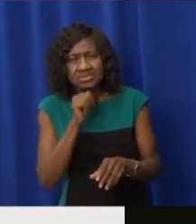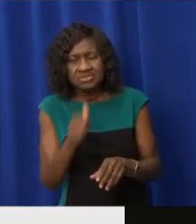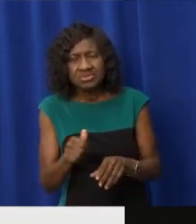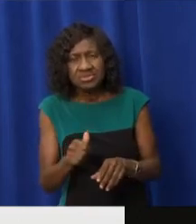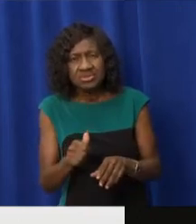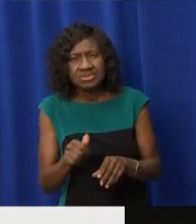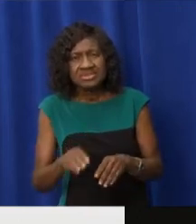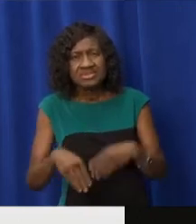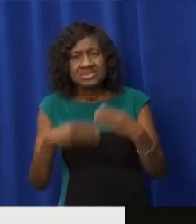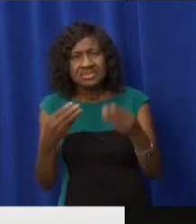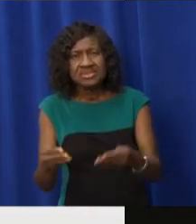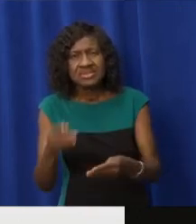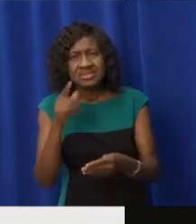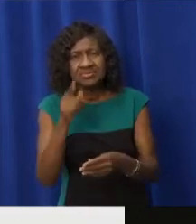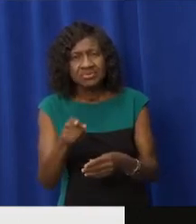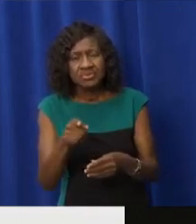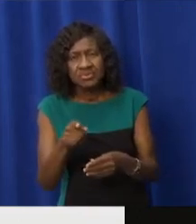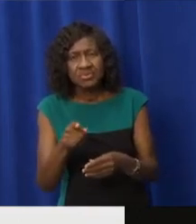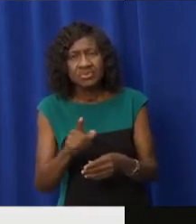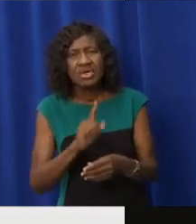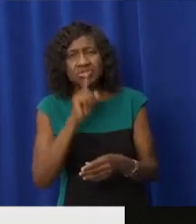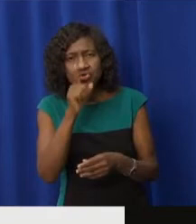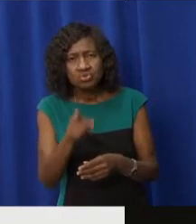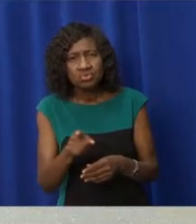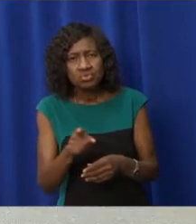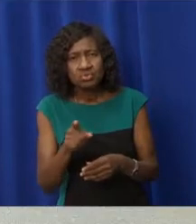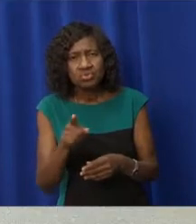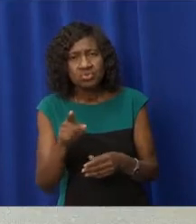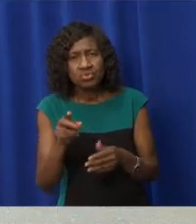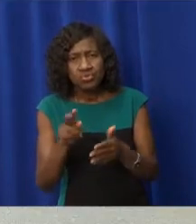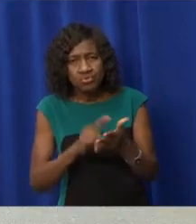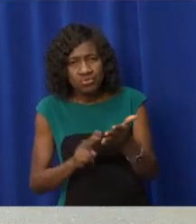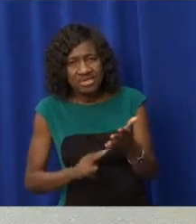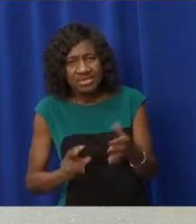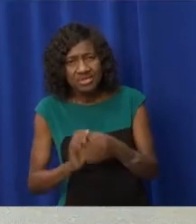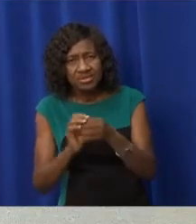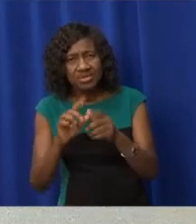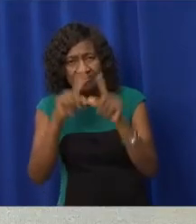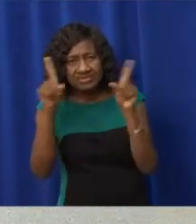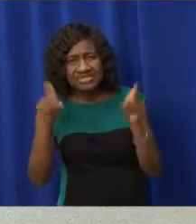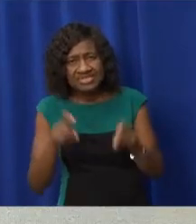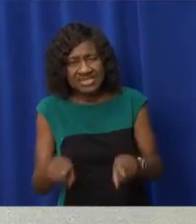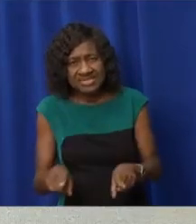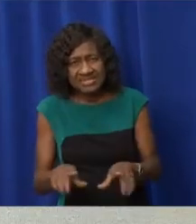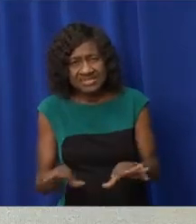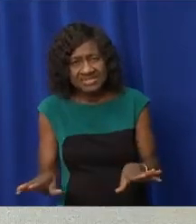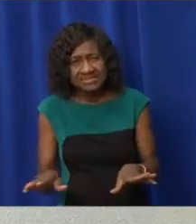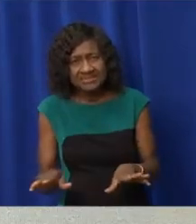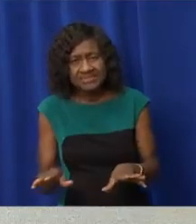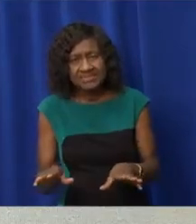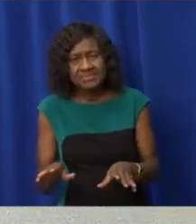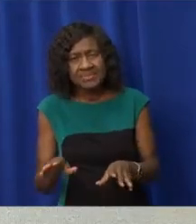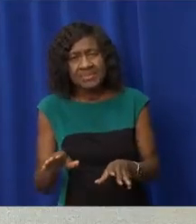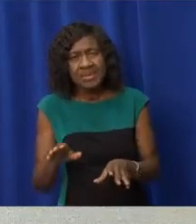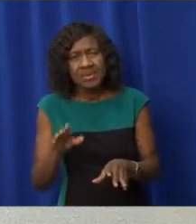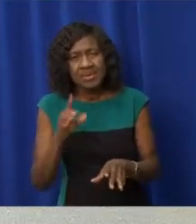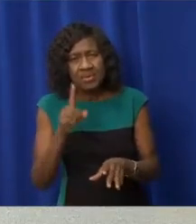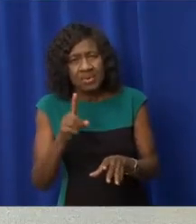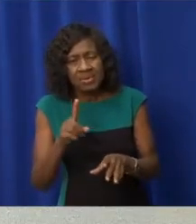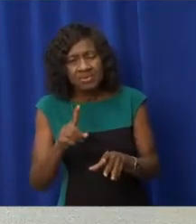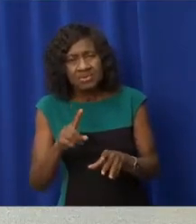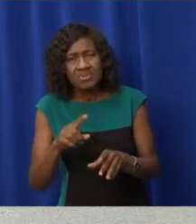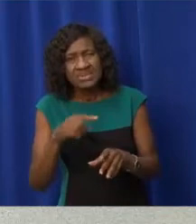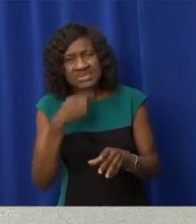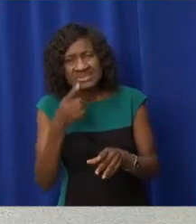can make the test become positive. So that's not really a very good test. The IgG may be a good test to say you've had